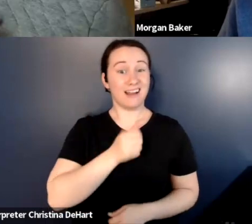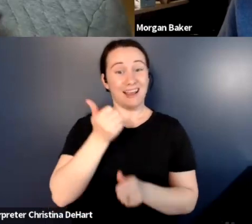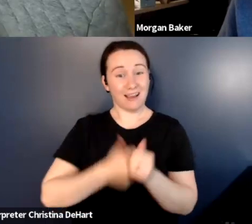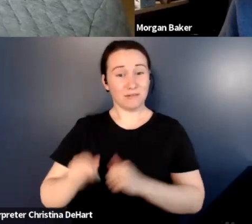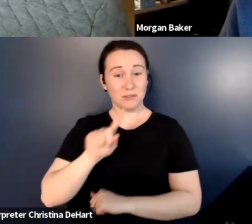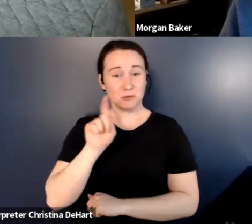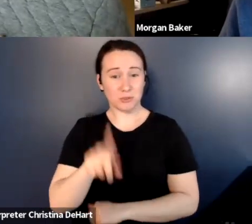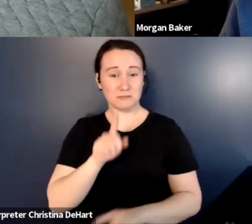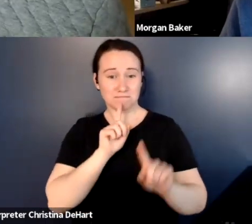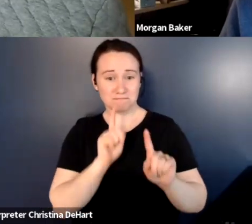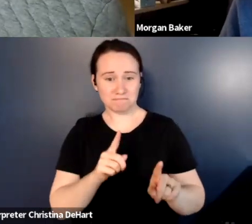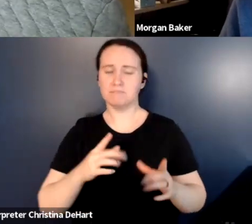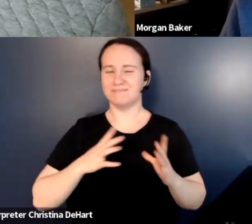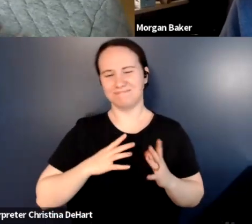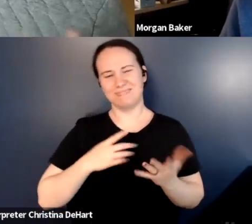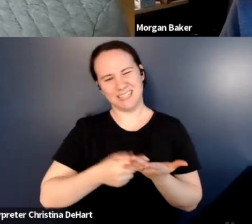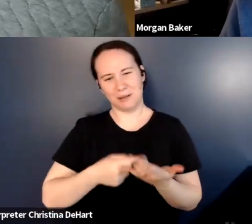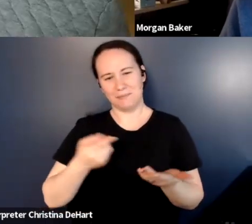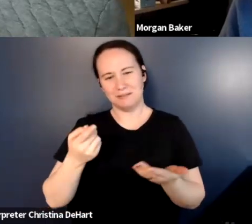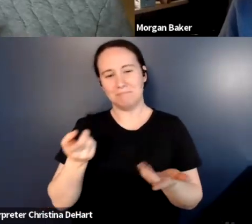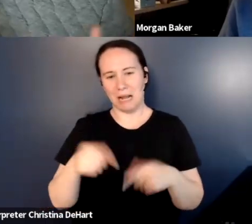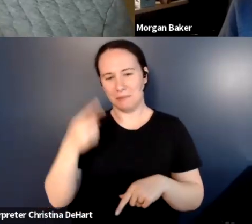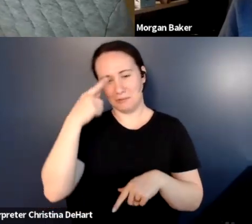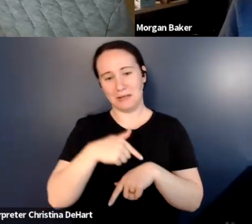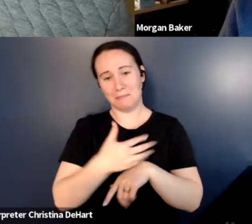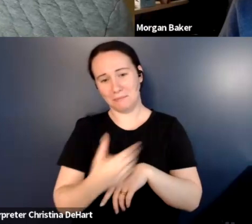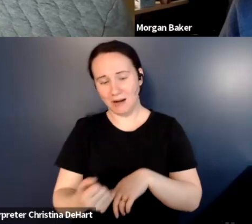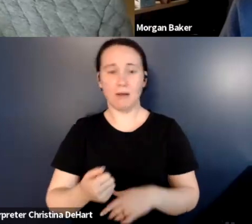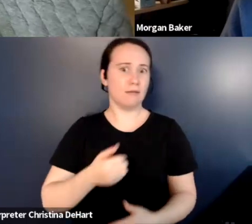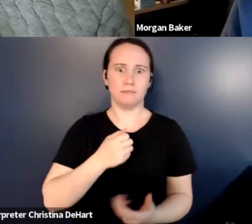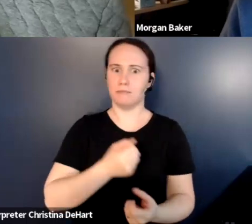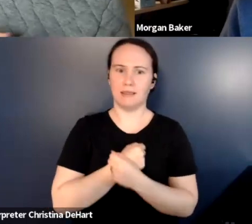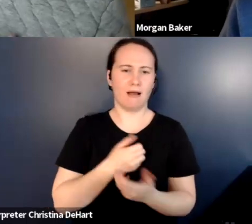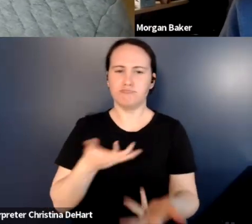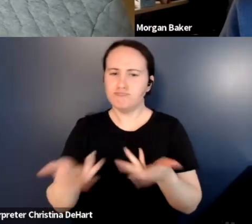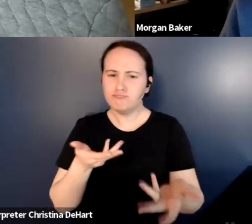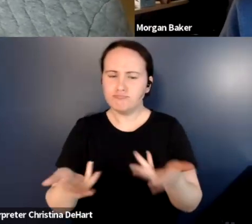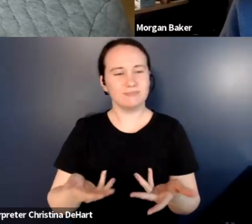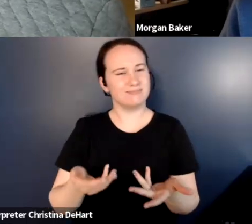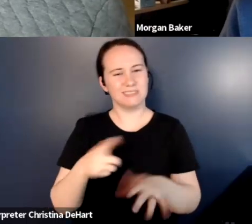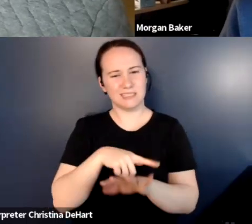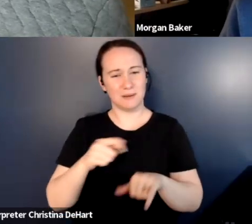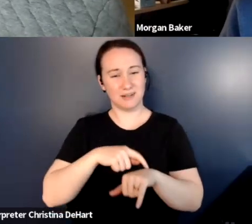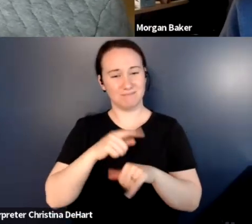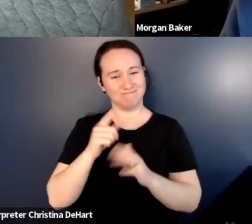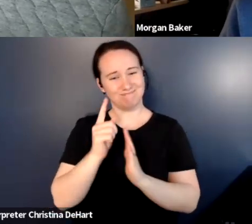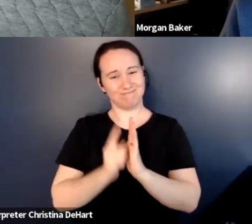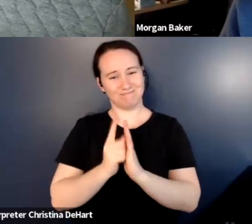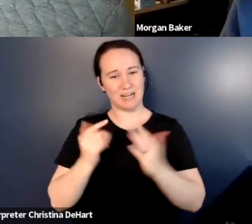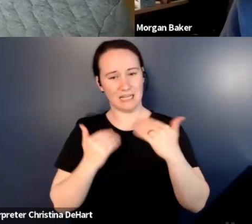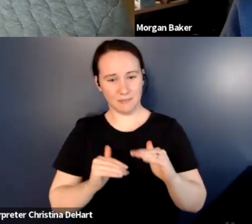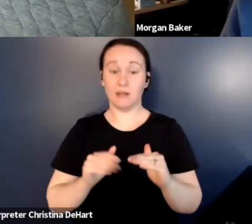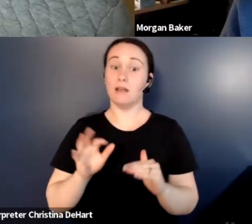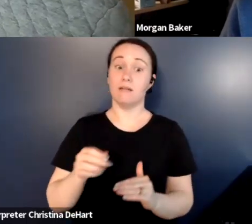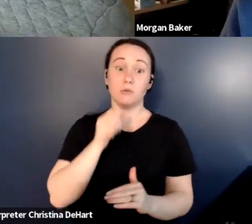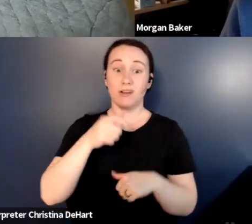does happen in some of these updates. We love the engagement, but we can't always fit it into the hour. So if we don't get to a particular question